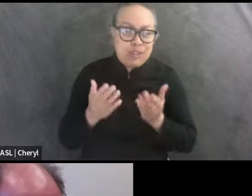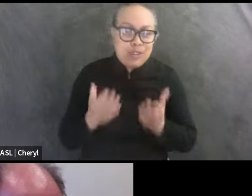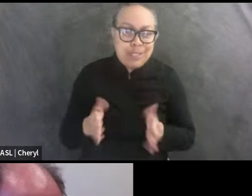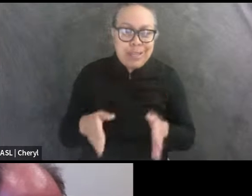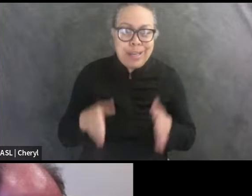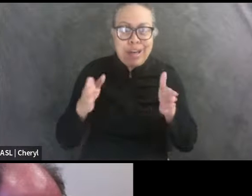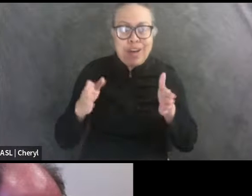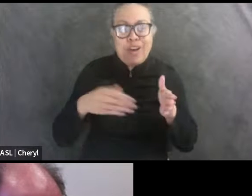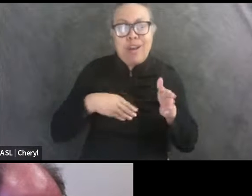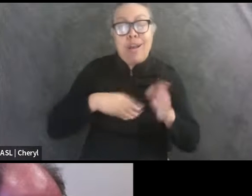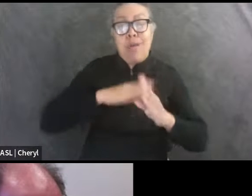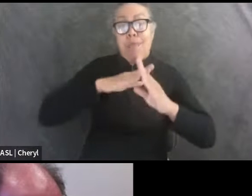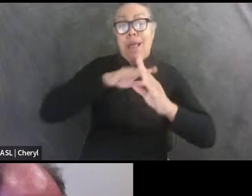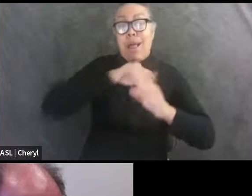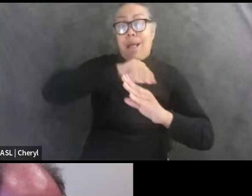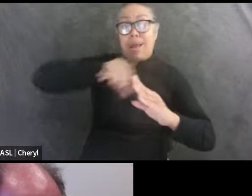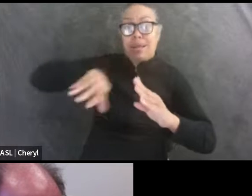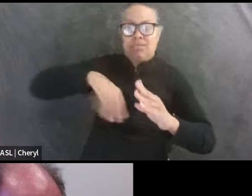impact's going to be that much.